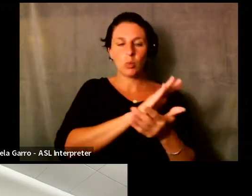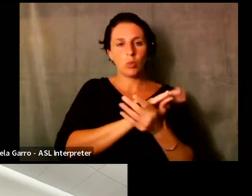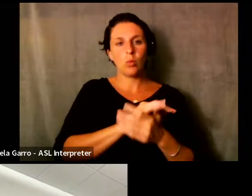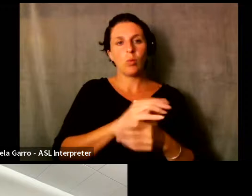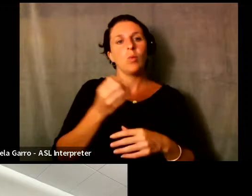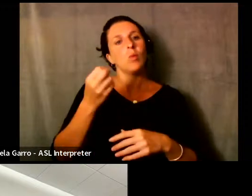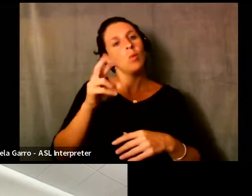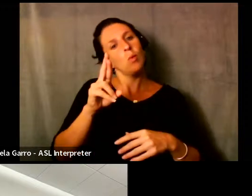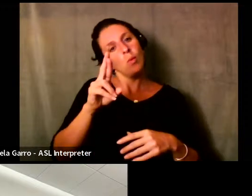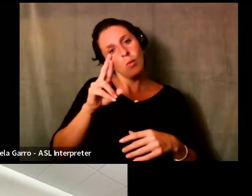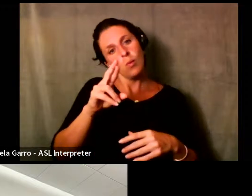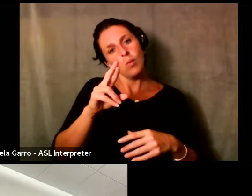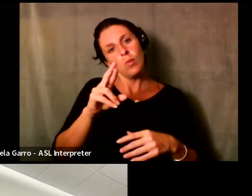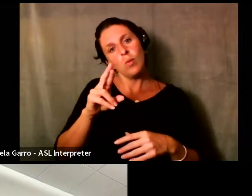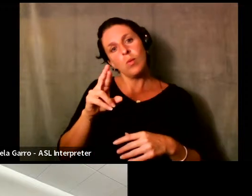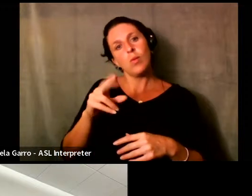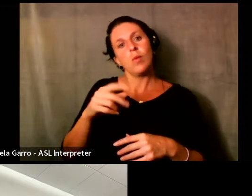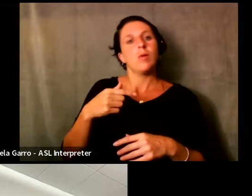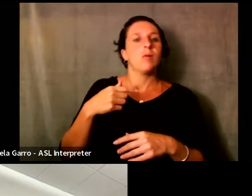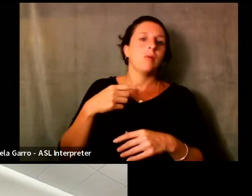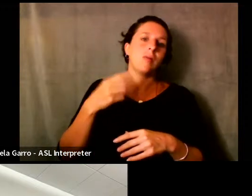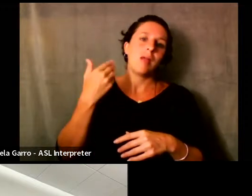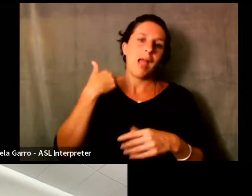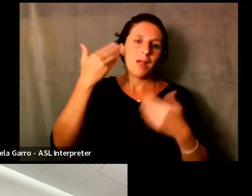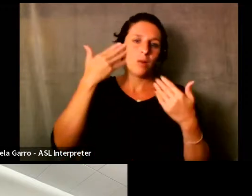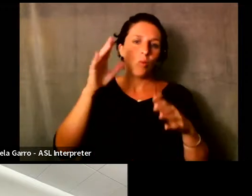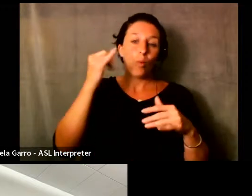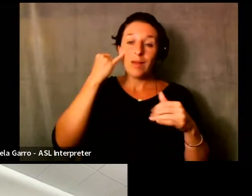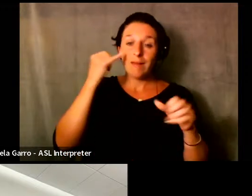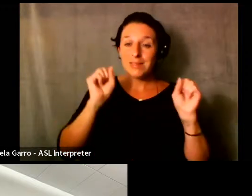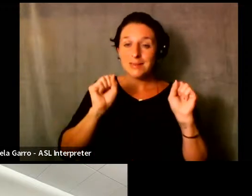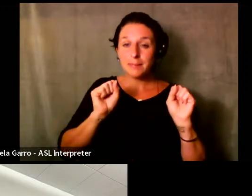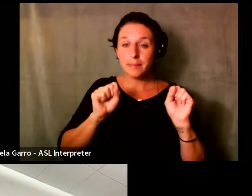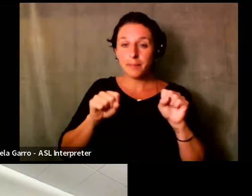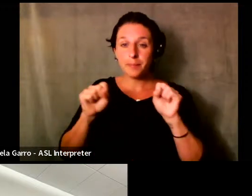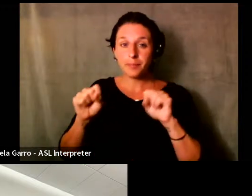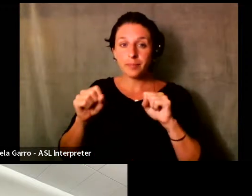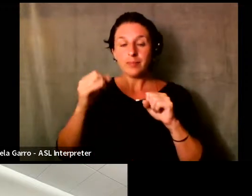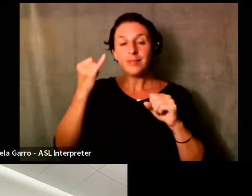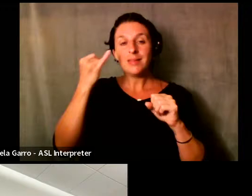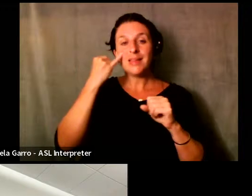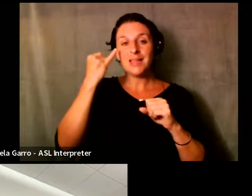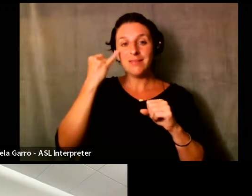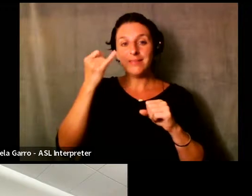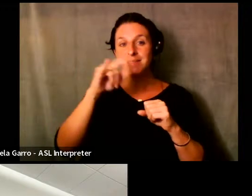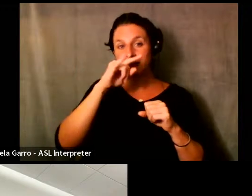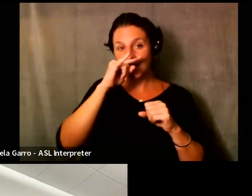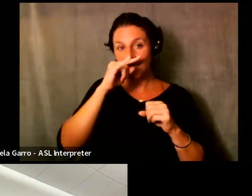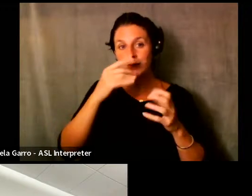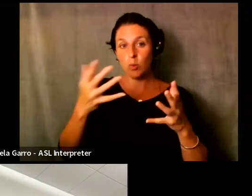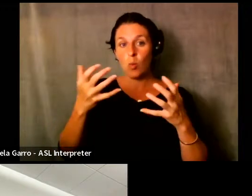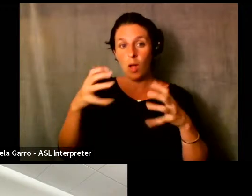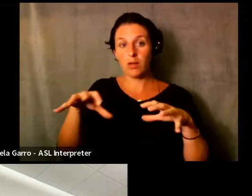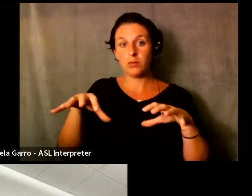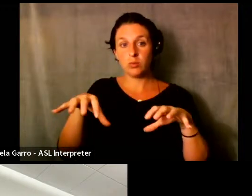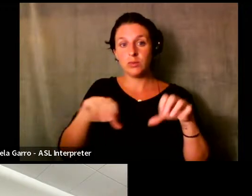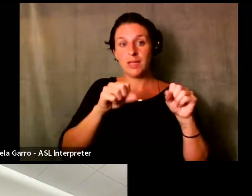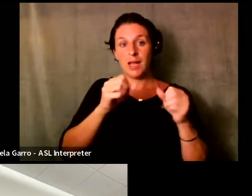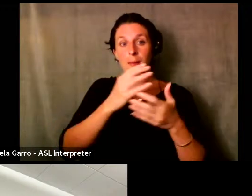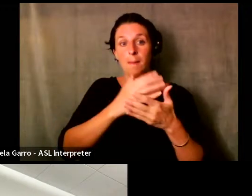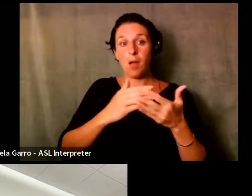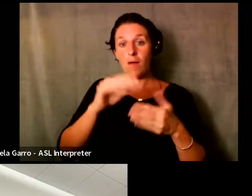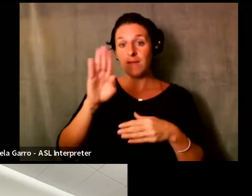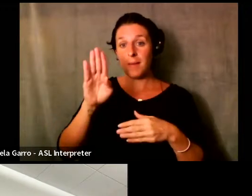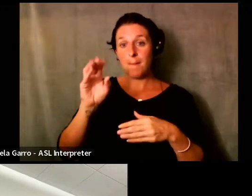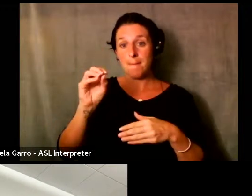additionally, I don't know if it's possible if kids want to take part of the biotech program,